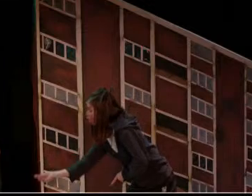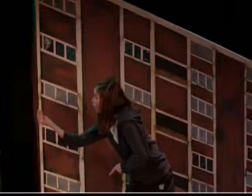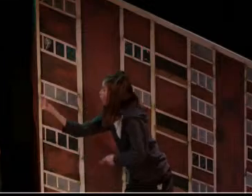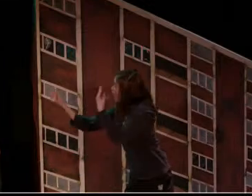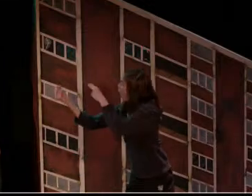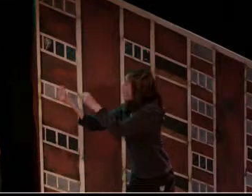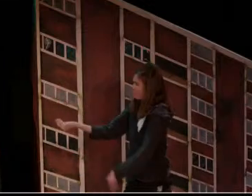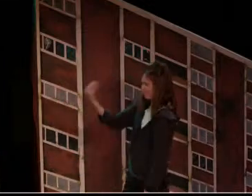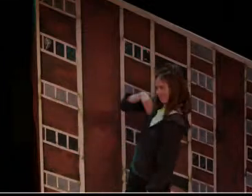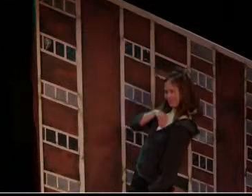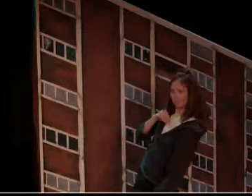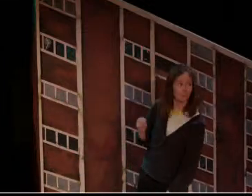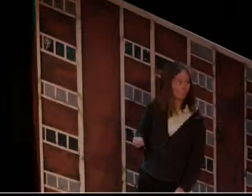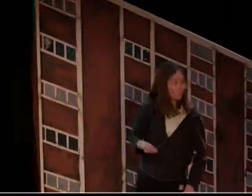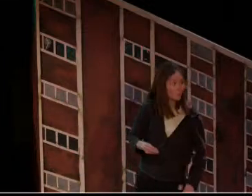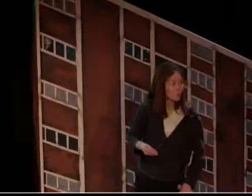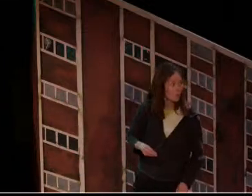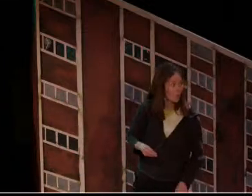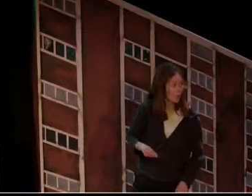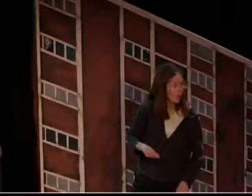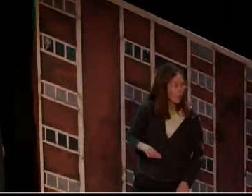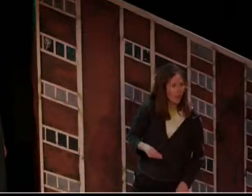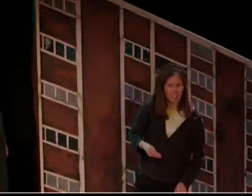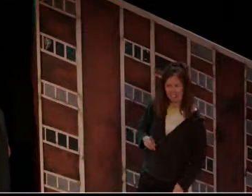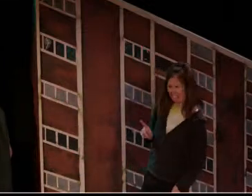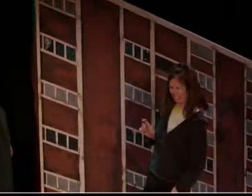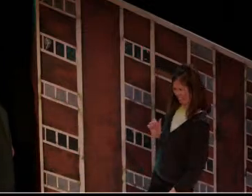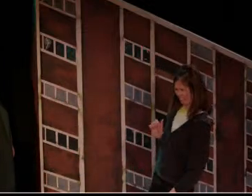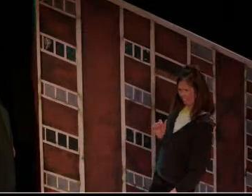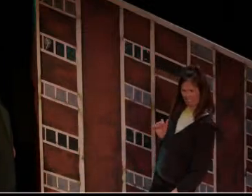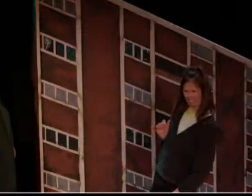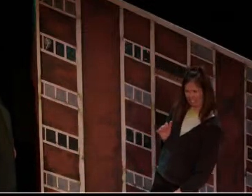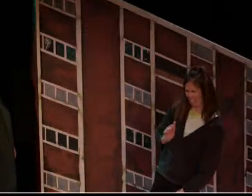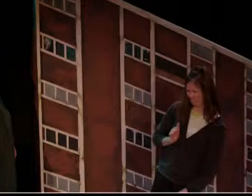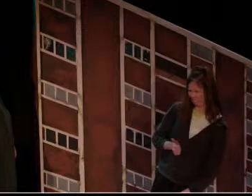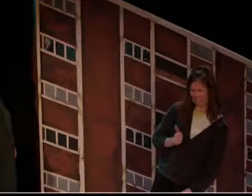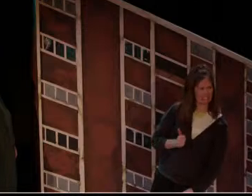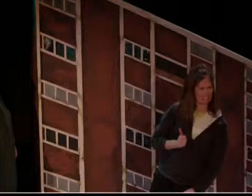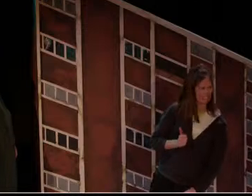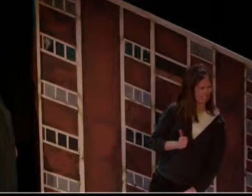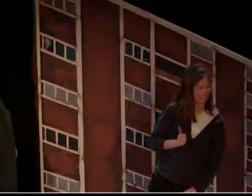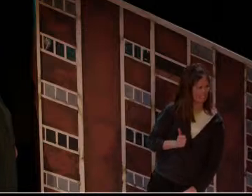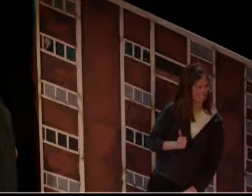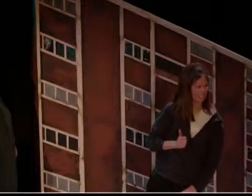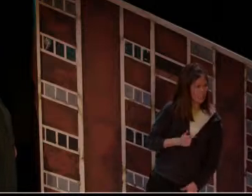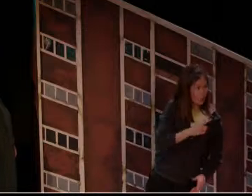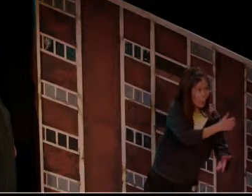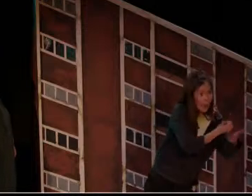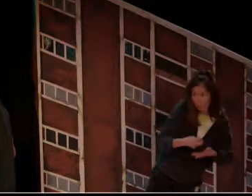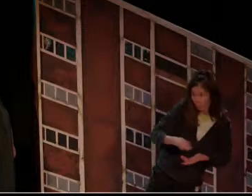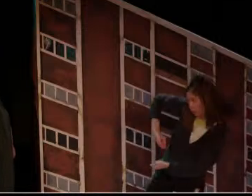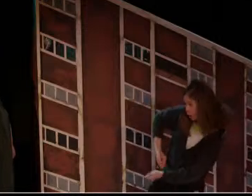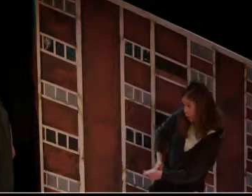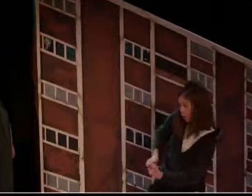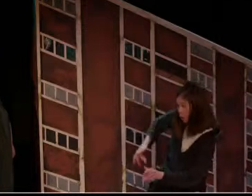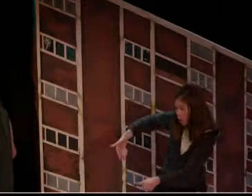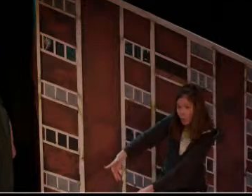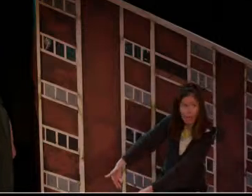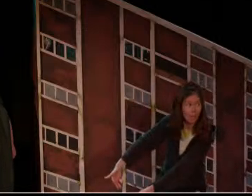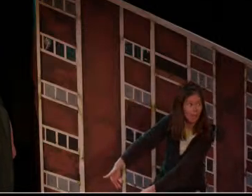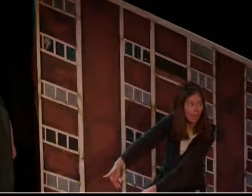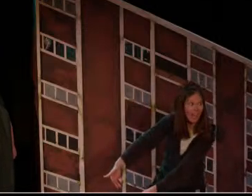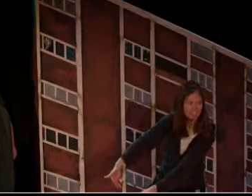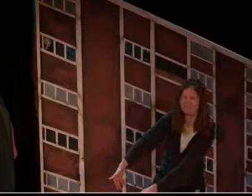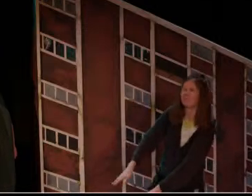him, bring me back to see it. I will, and you'll help me dig the grave. It's a